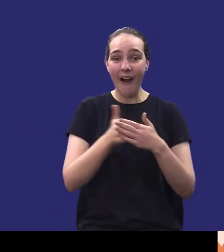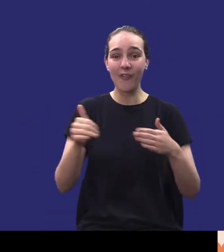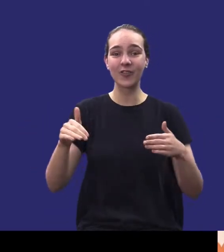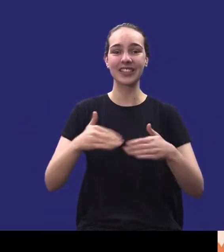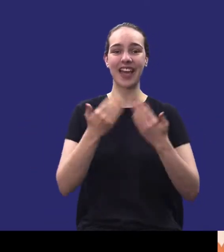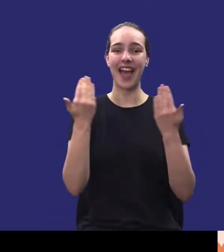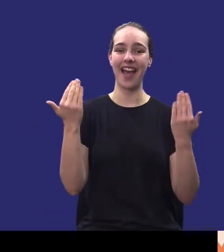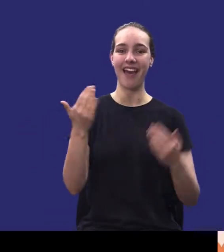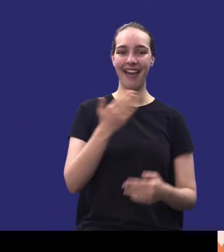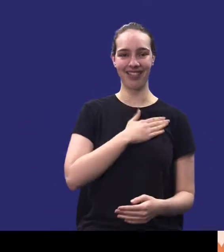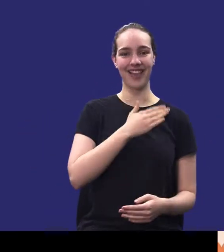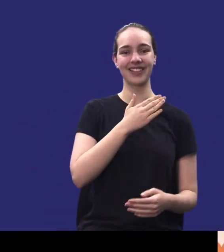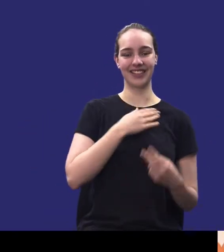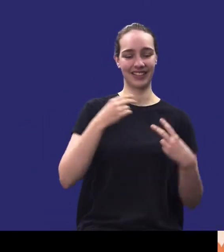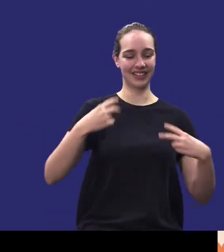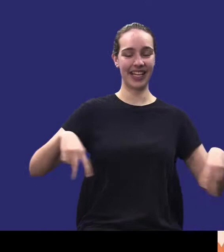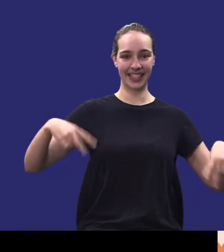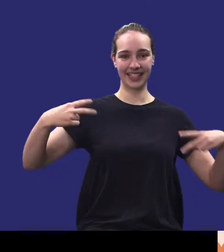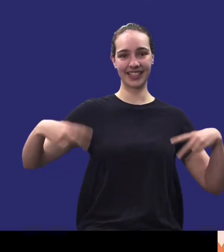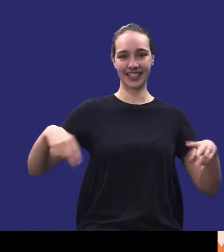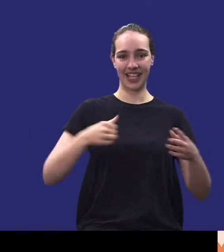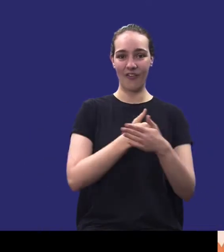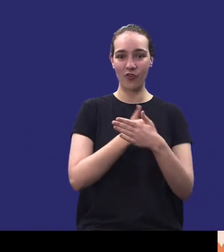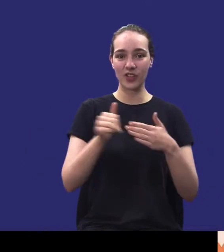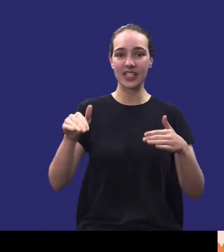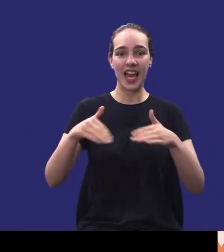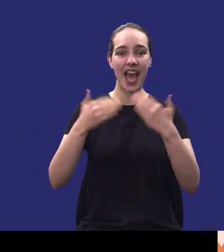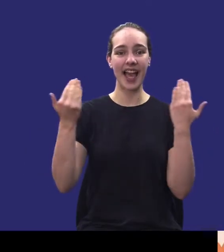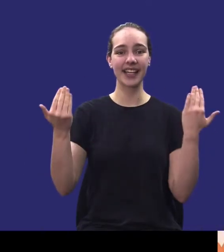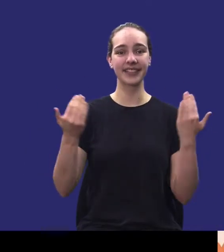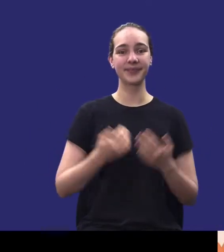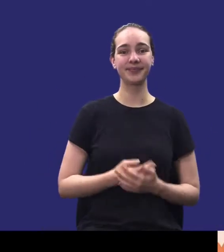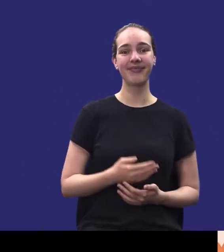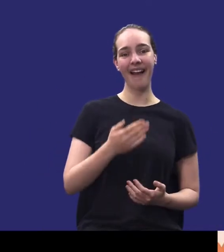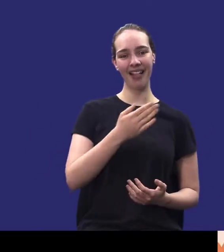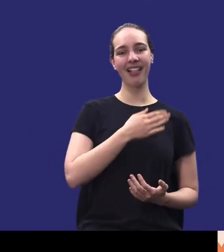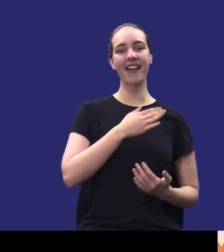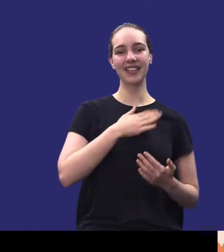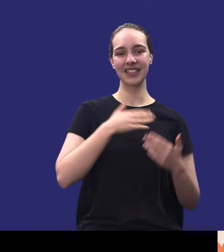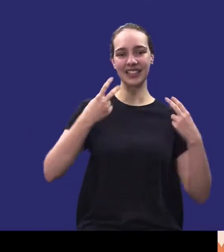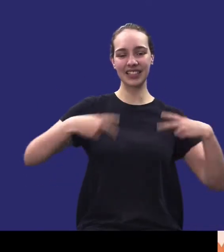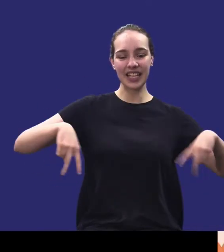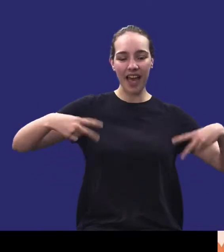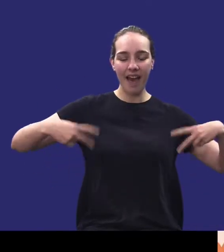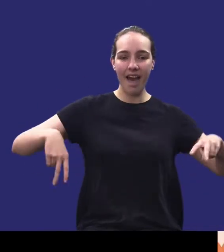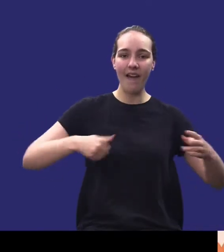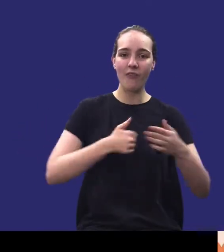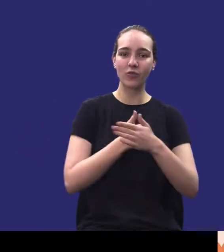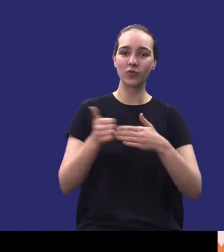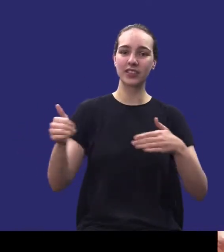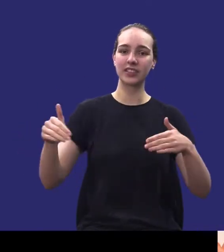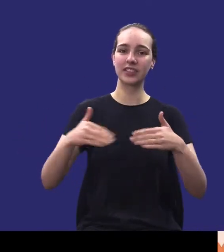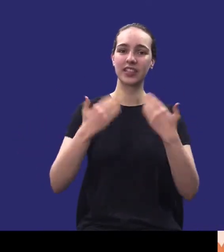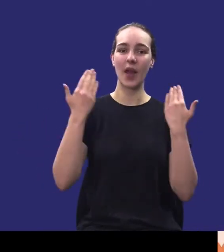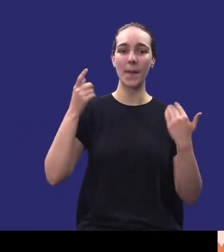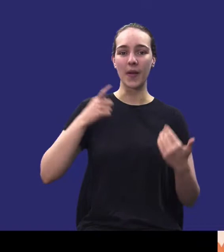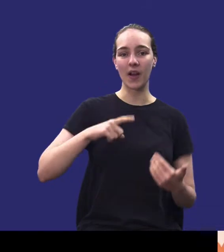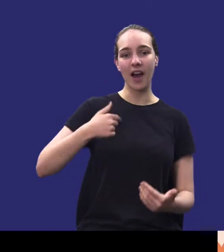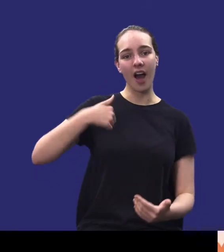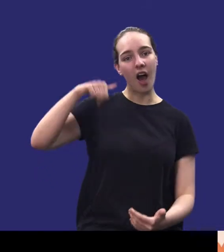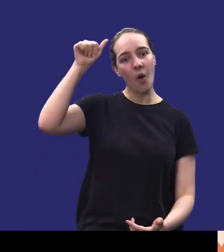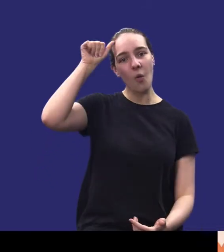every day. I like to dance every day. I like to dance every